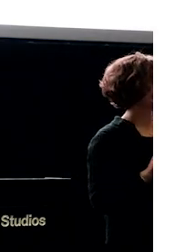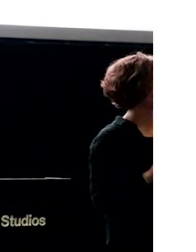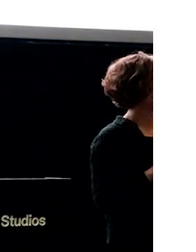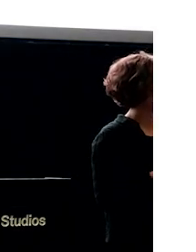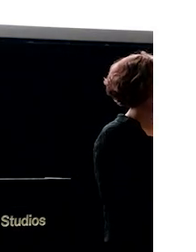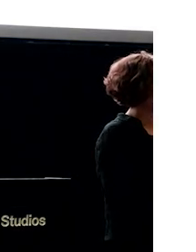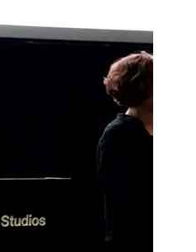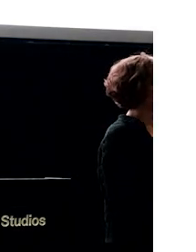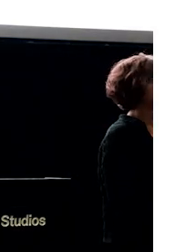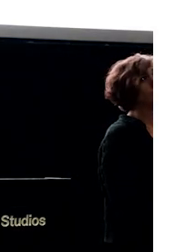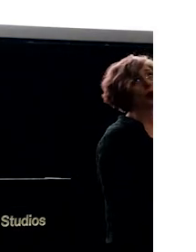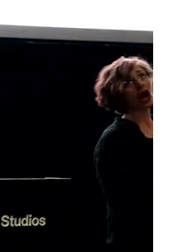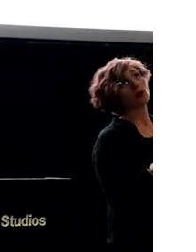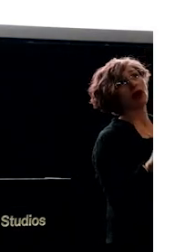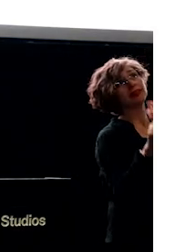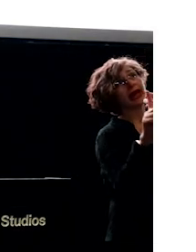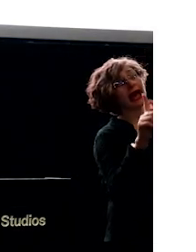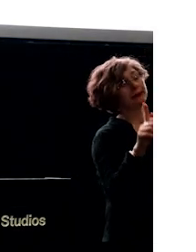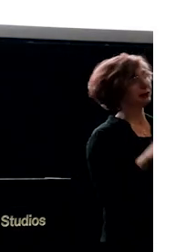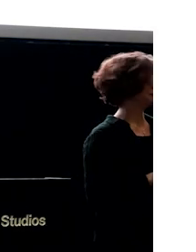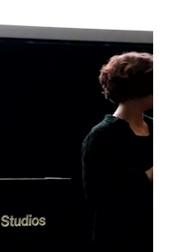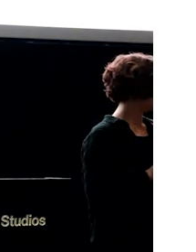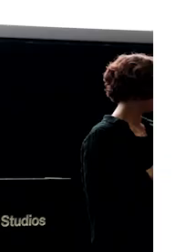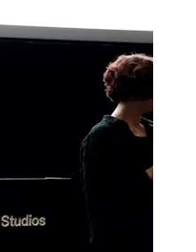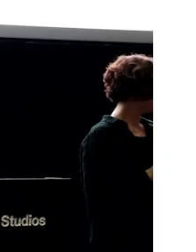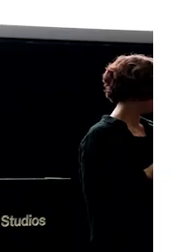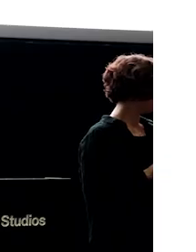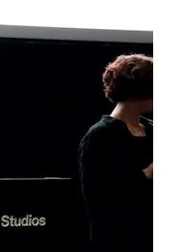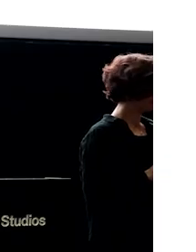year, right? So keep that in mind.